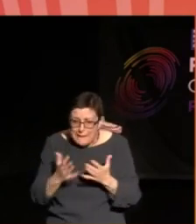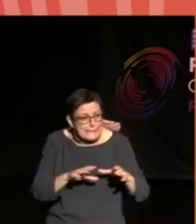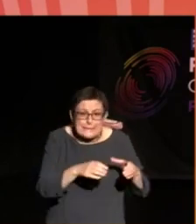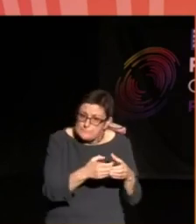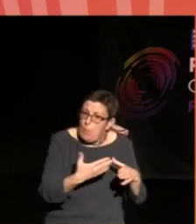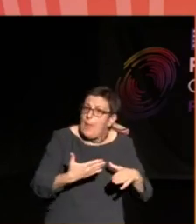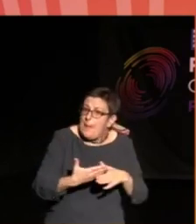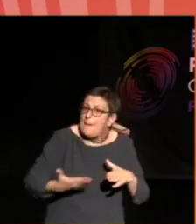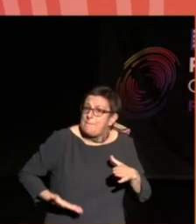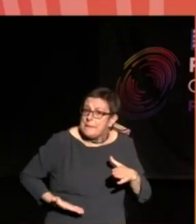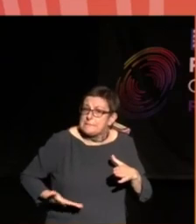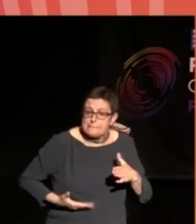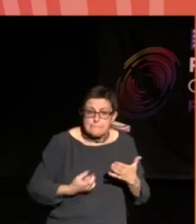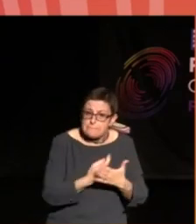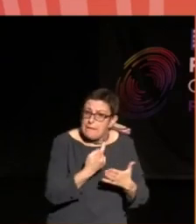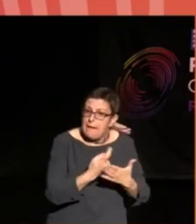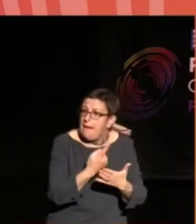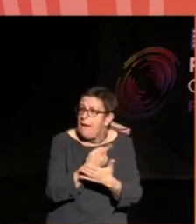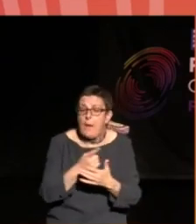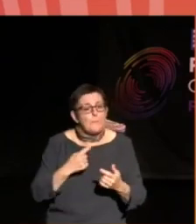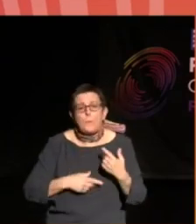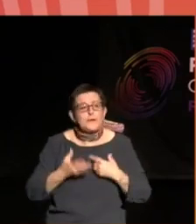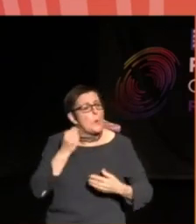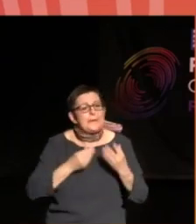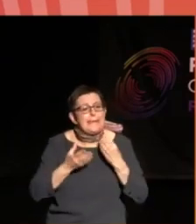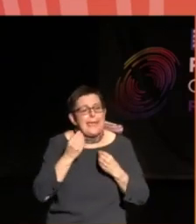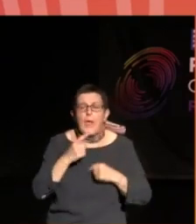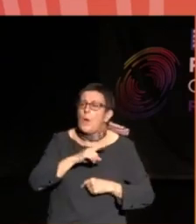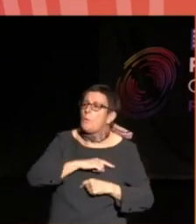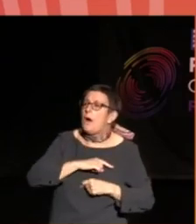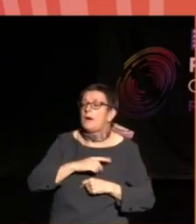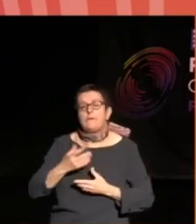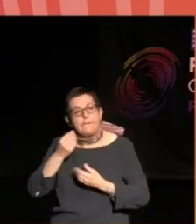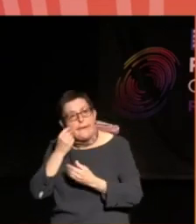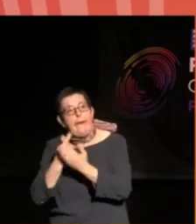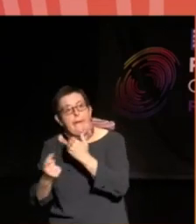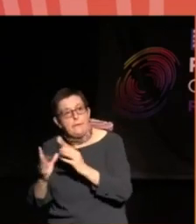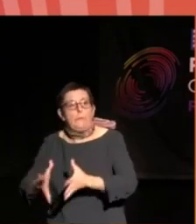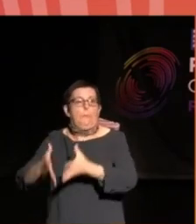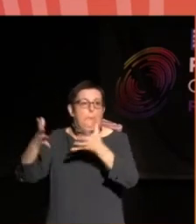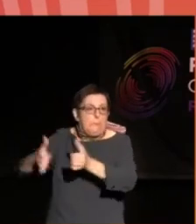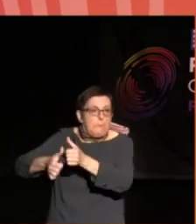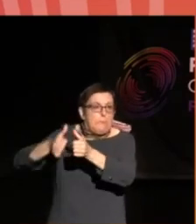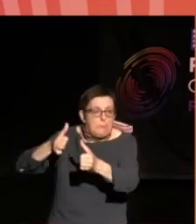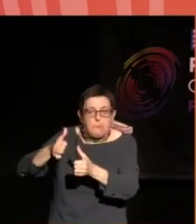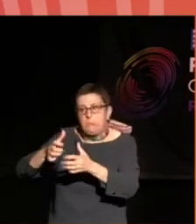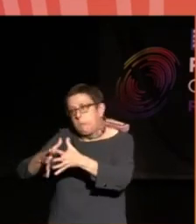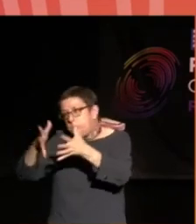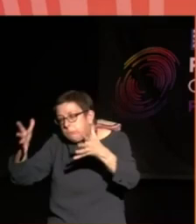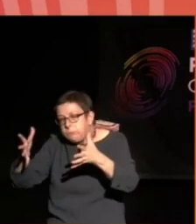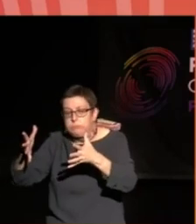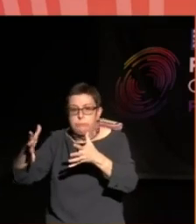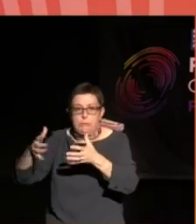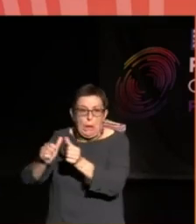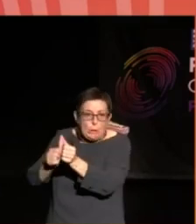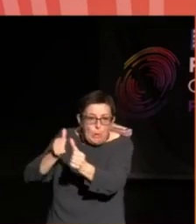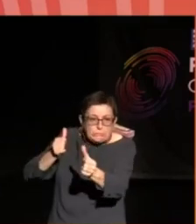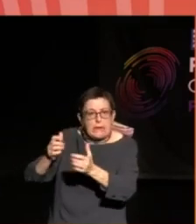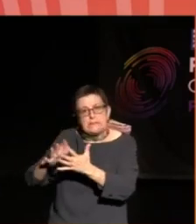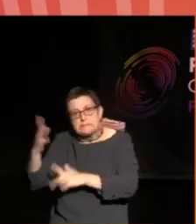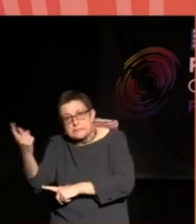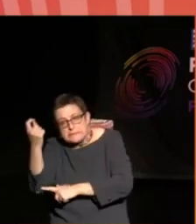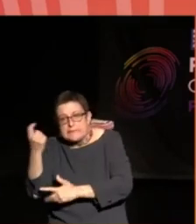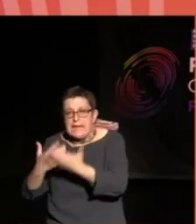small businesses, but we don't hear about them because we tend to hear about, you know, the larger scale corporations, the big